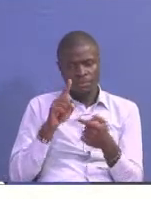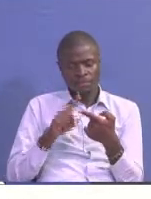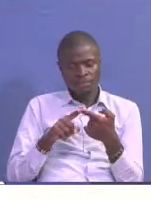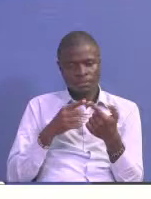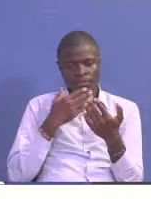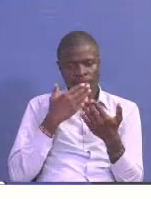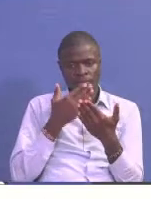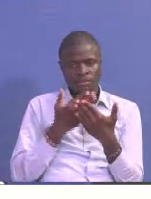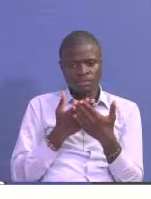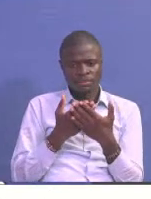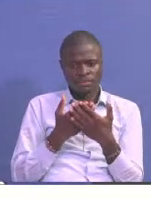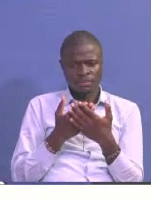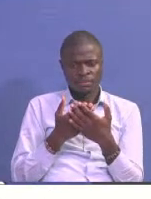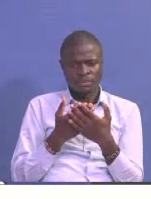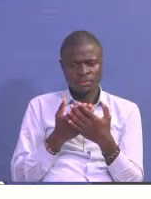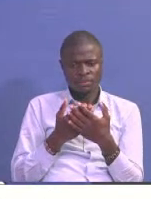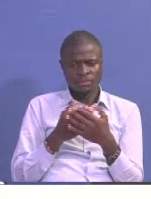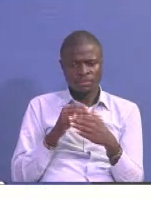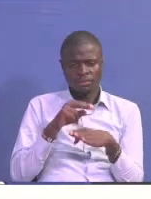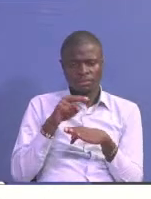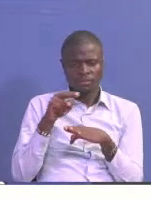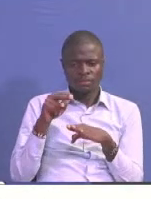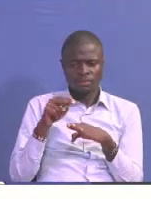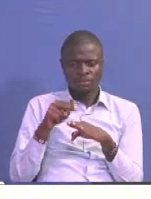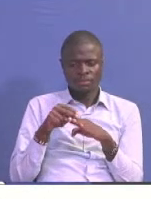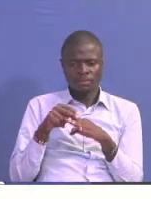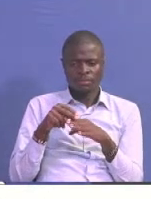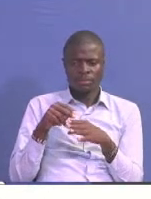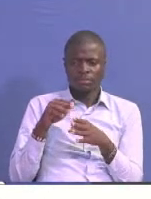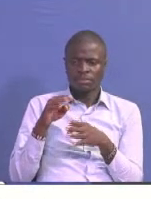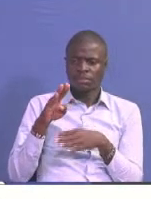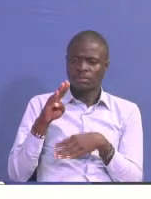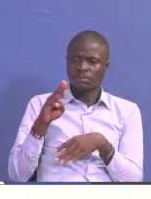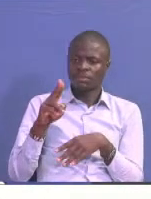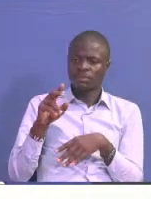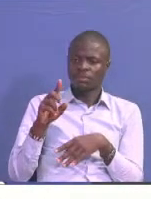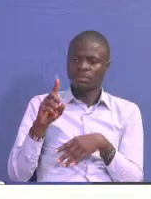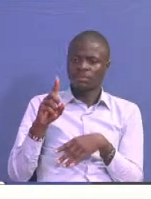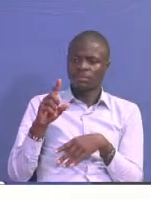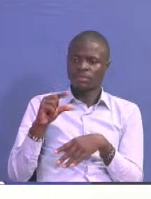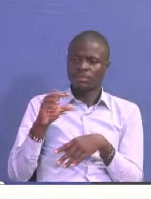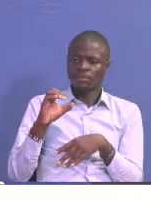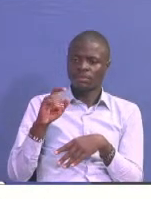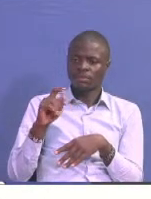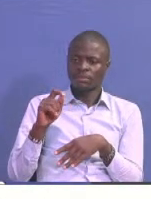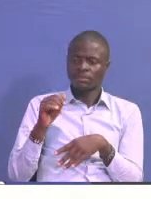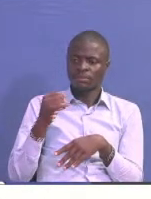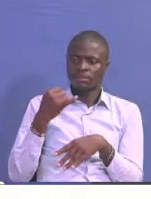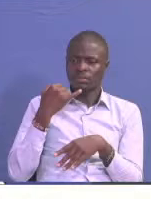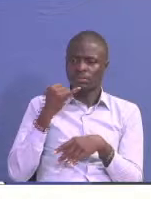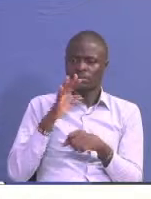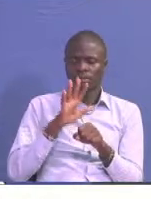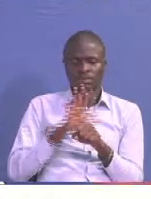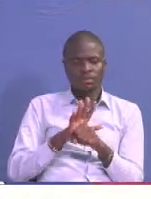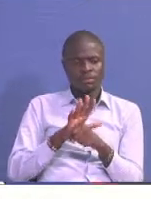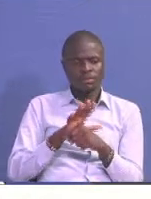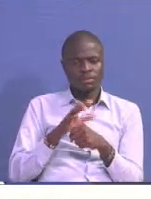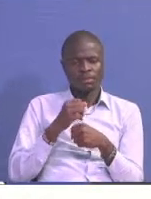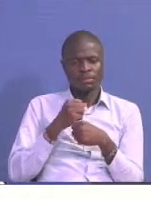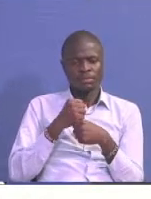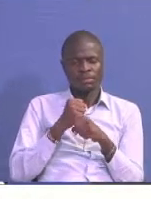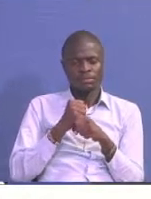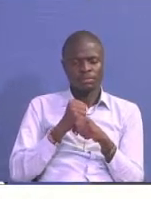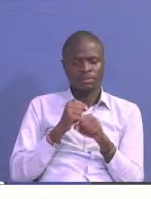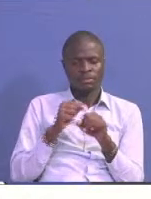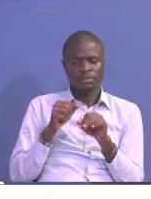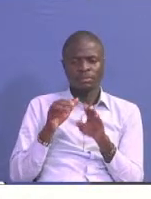appreciate. National budget is, there's a lot of competition.